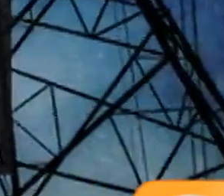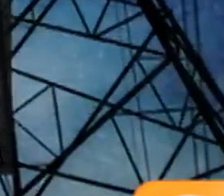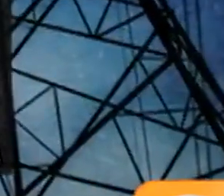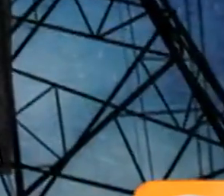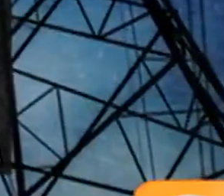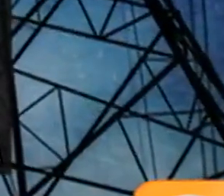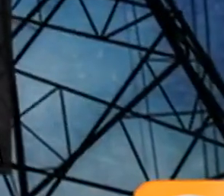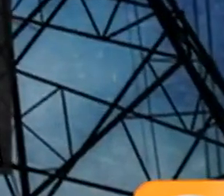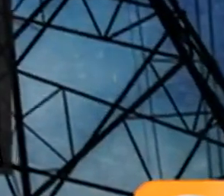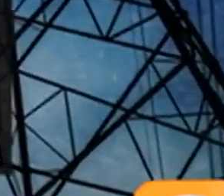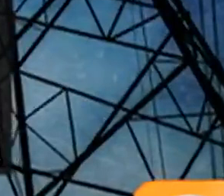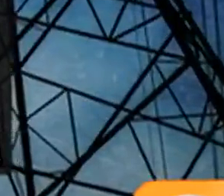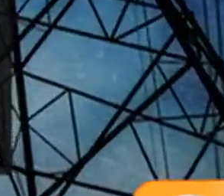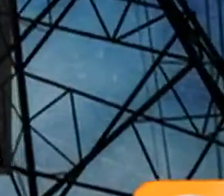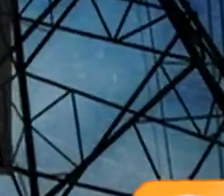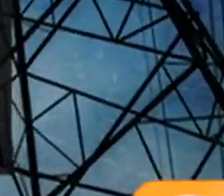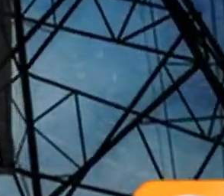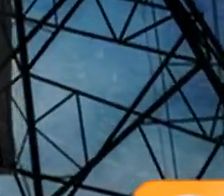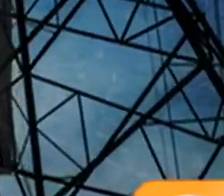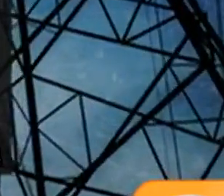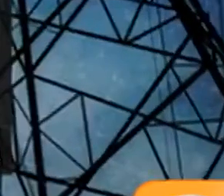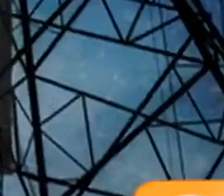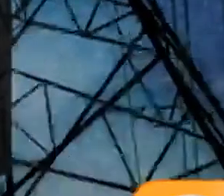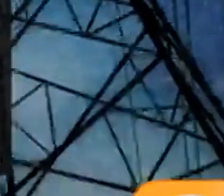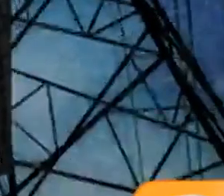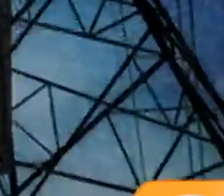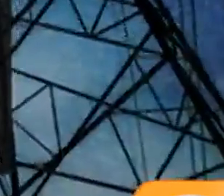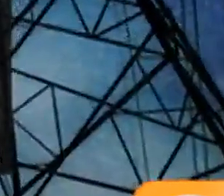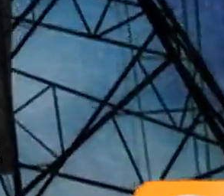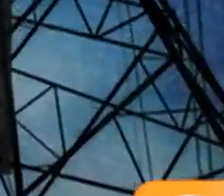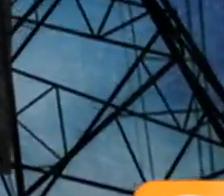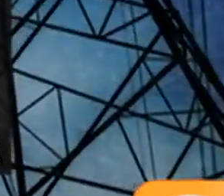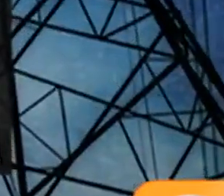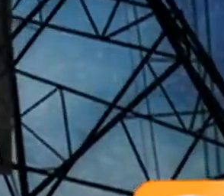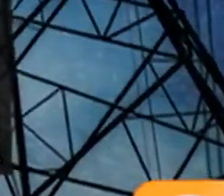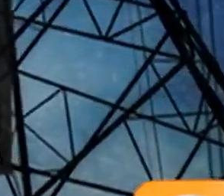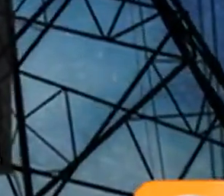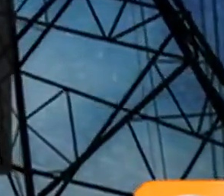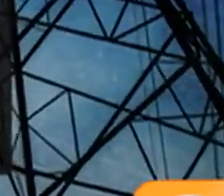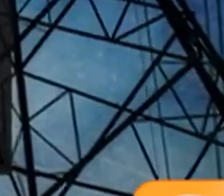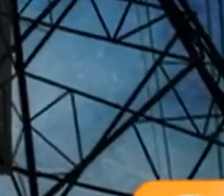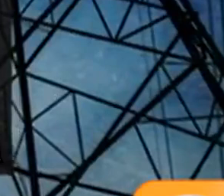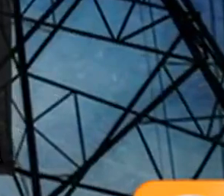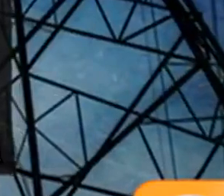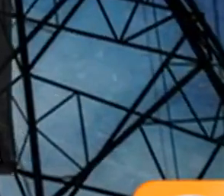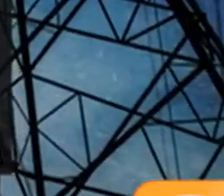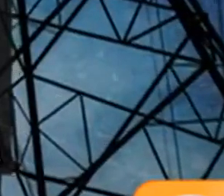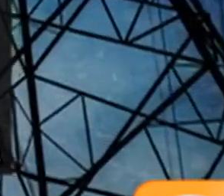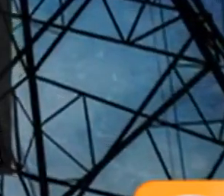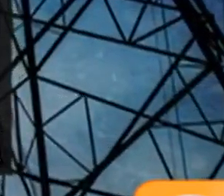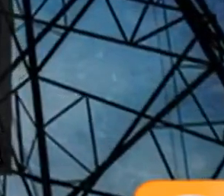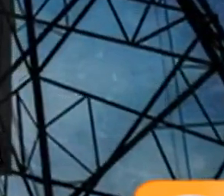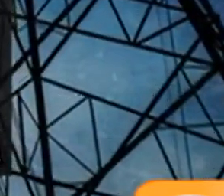megawatts, has a capacity of 331 megawatts. Burundi and Zanzibar close the block with less than